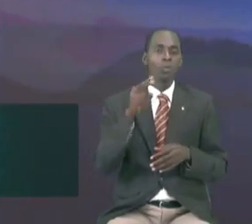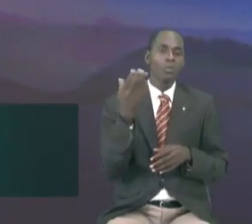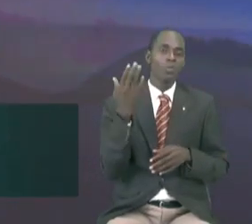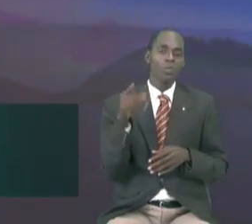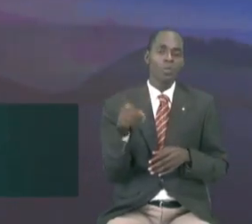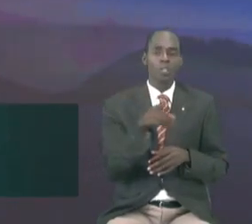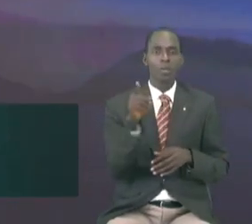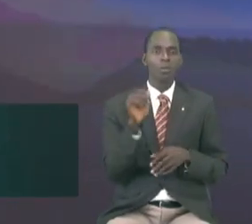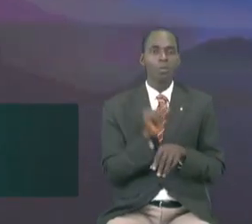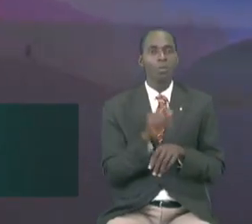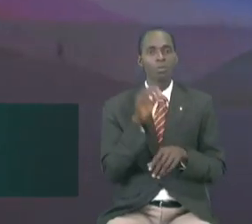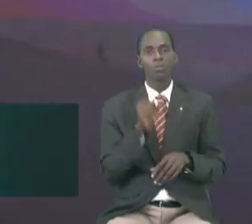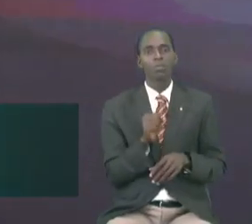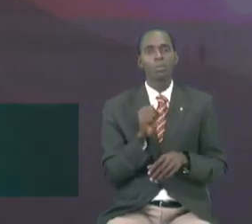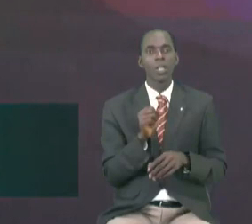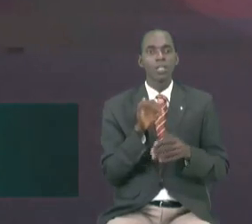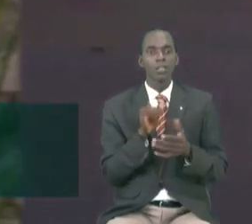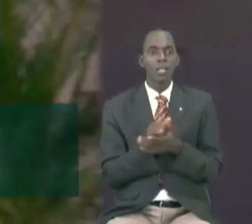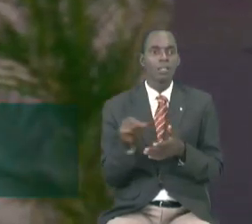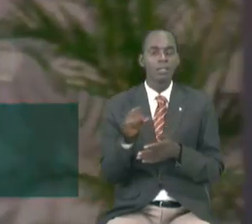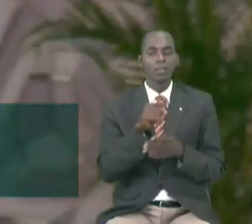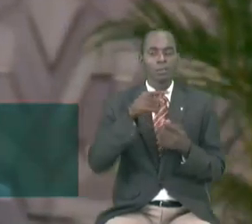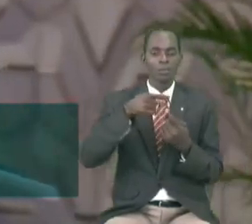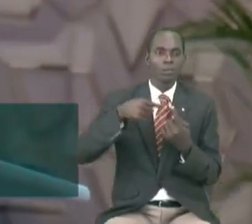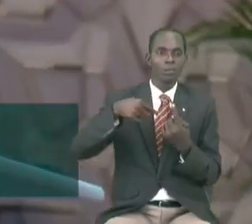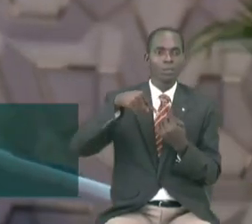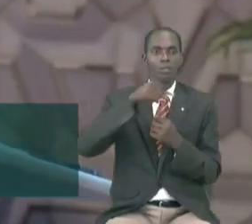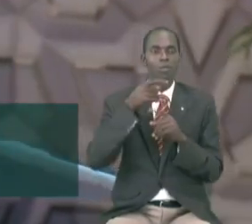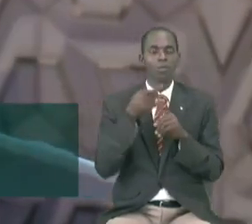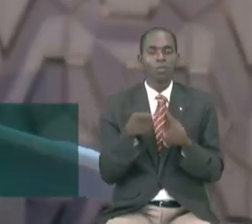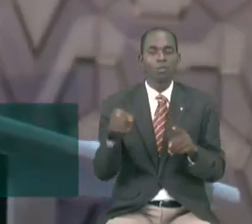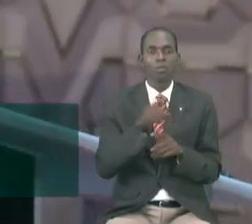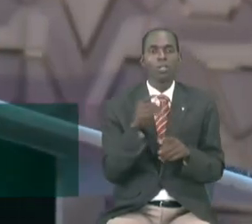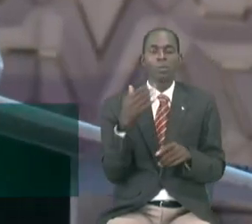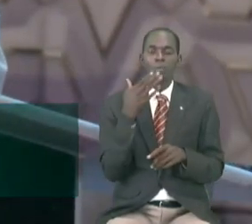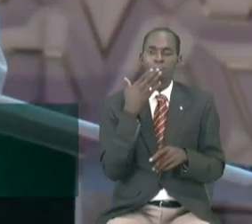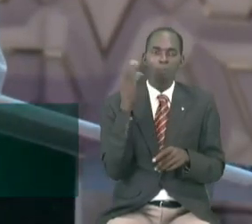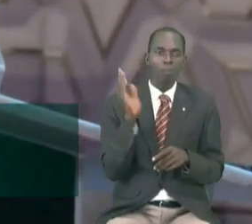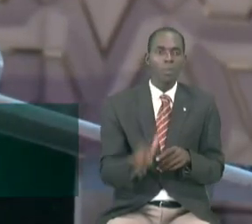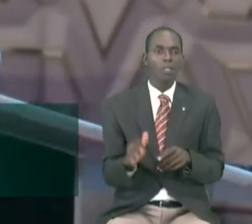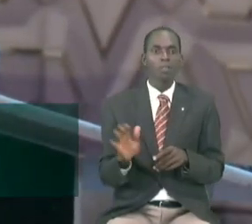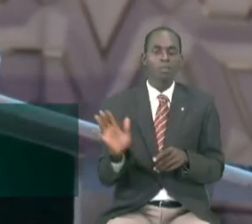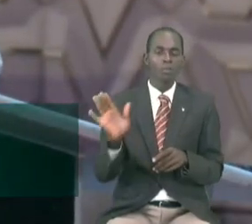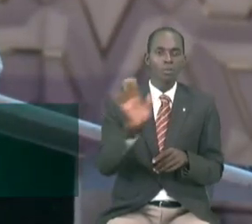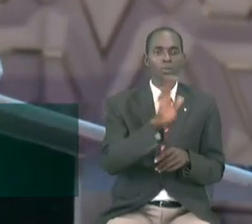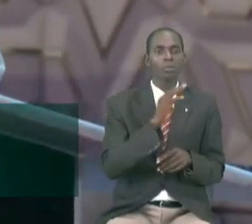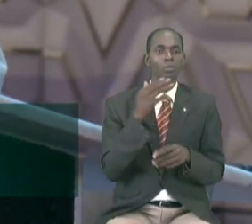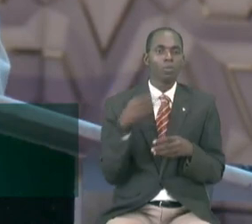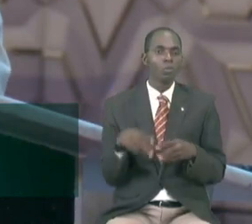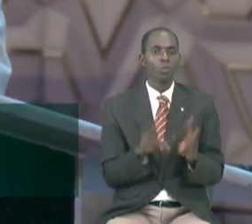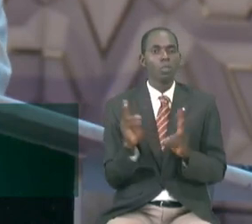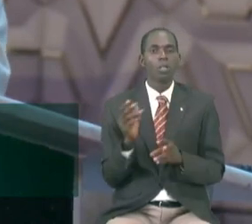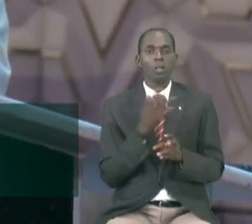and God repented of the evil that he had said he would